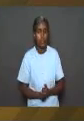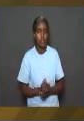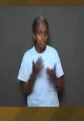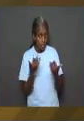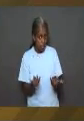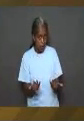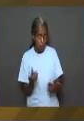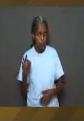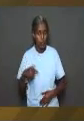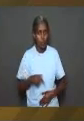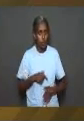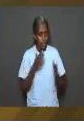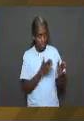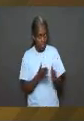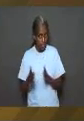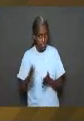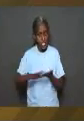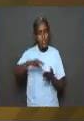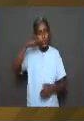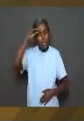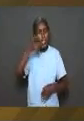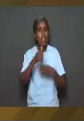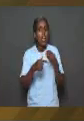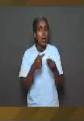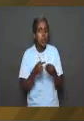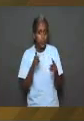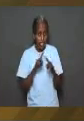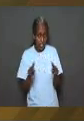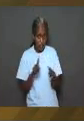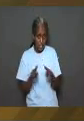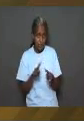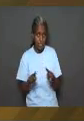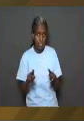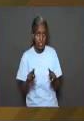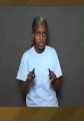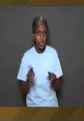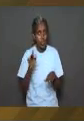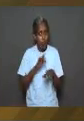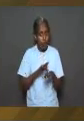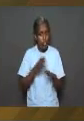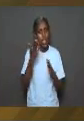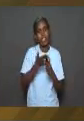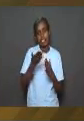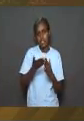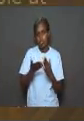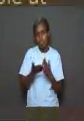Now, we are ready to learn about differentiability on an interval.